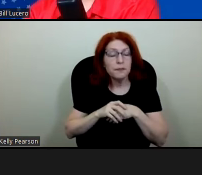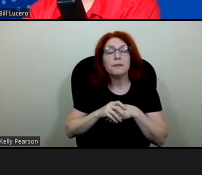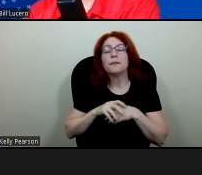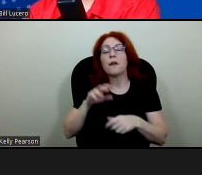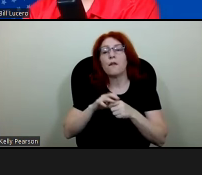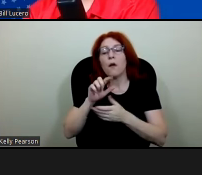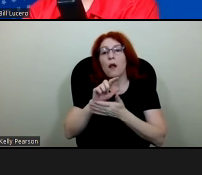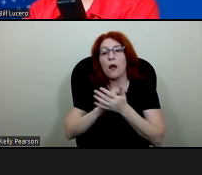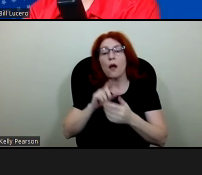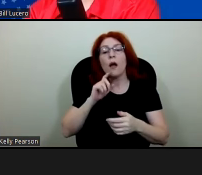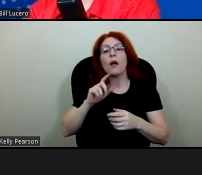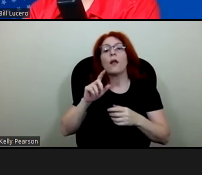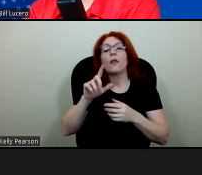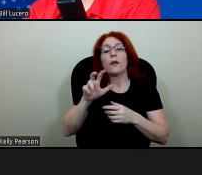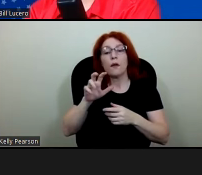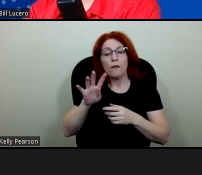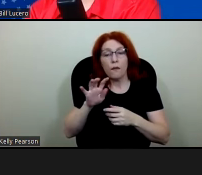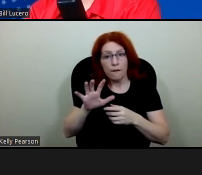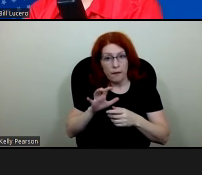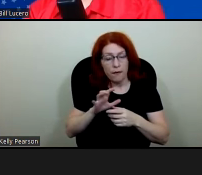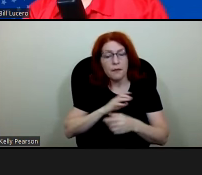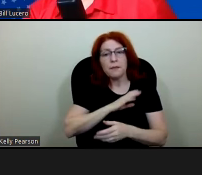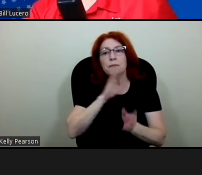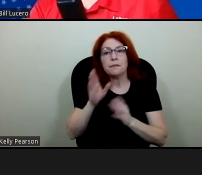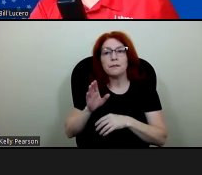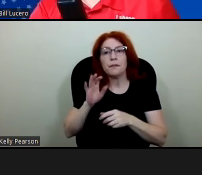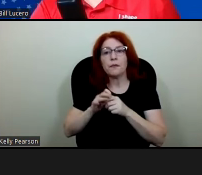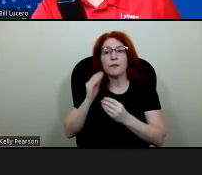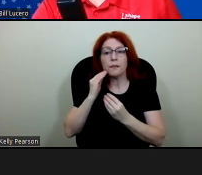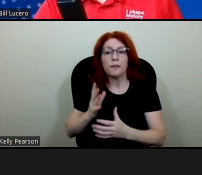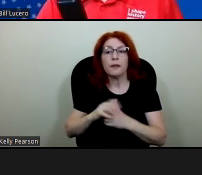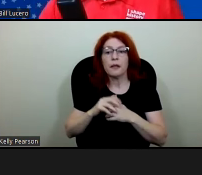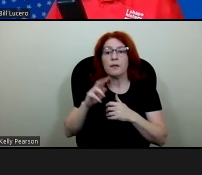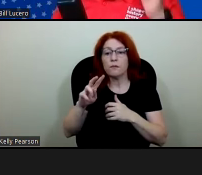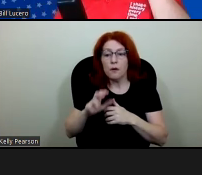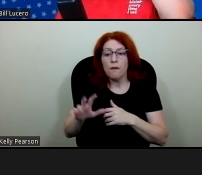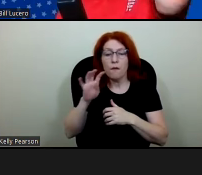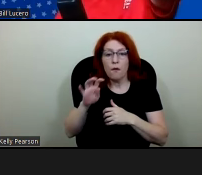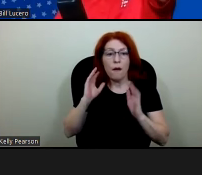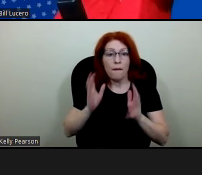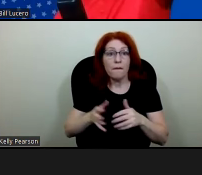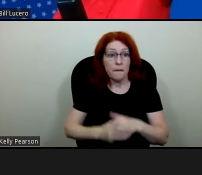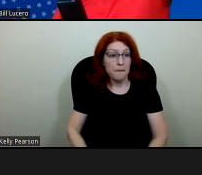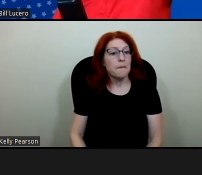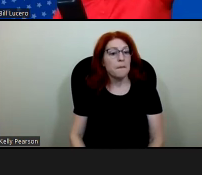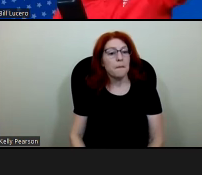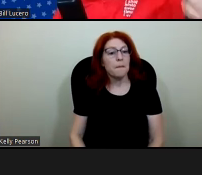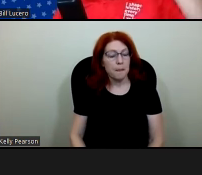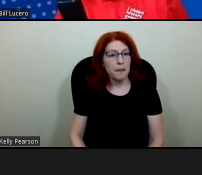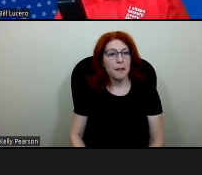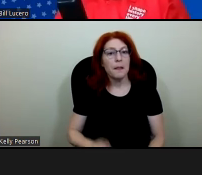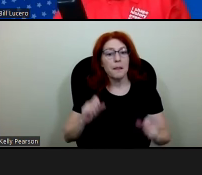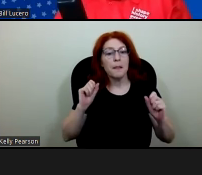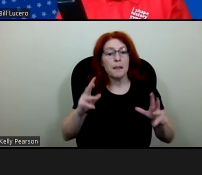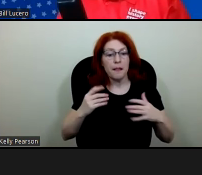we have 300, 400, and 500. Vote information, 200 and 400. All right, guys, we still have